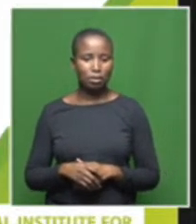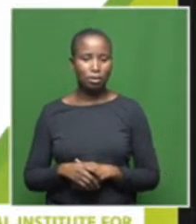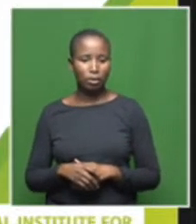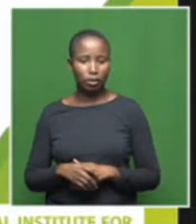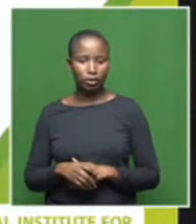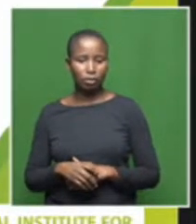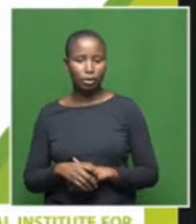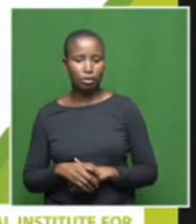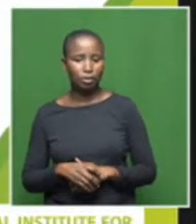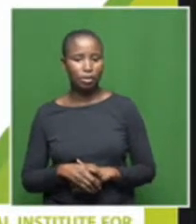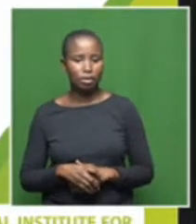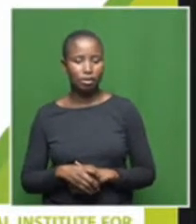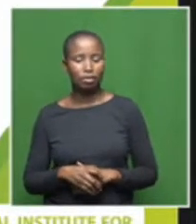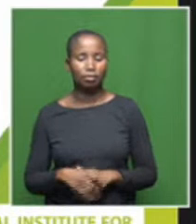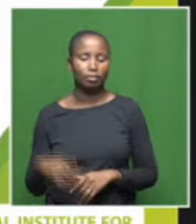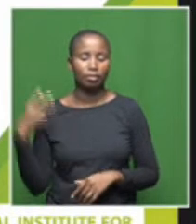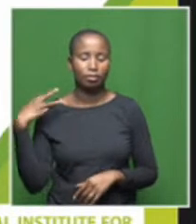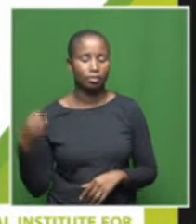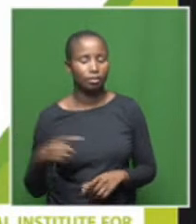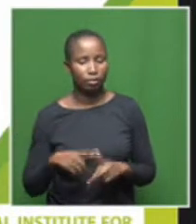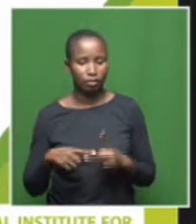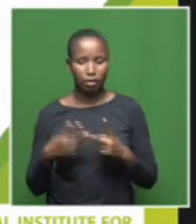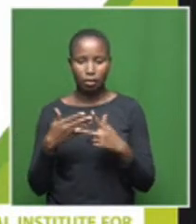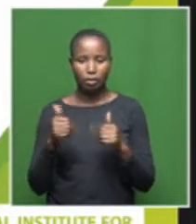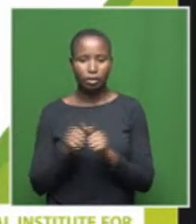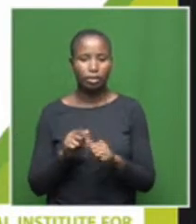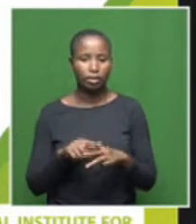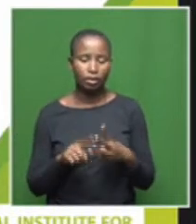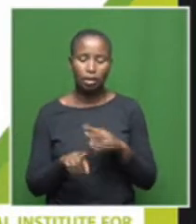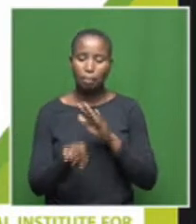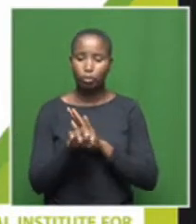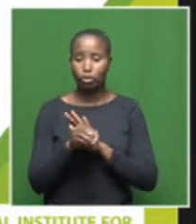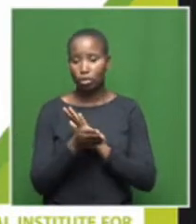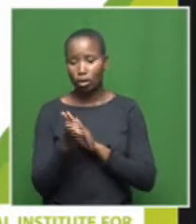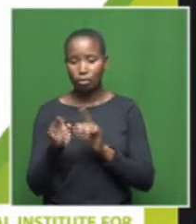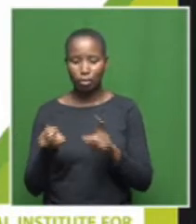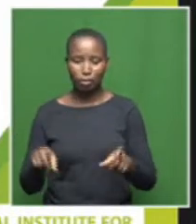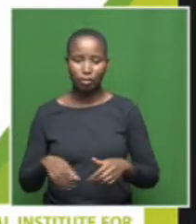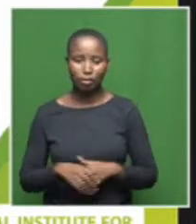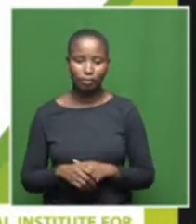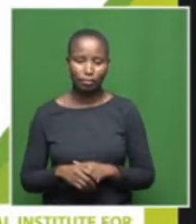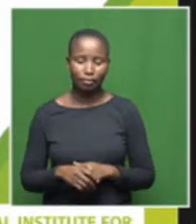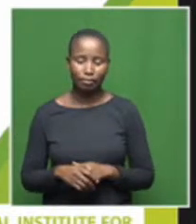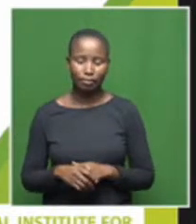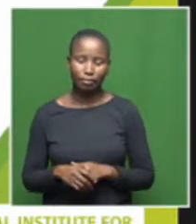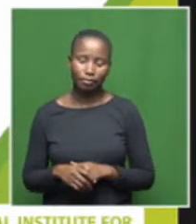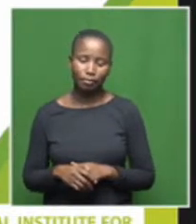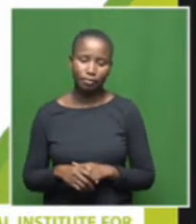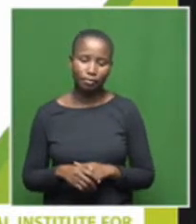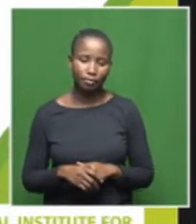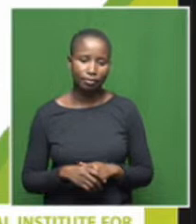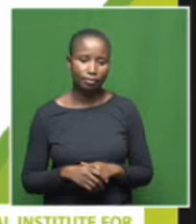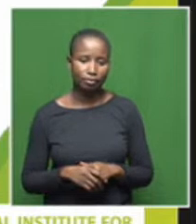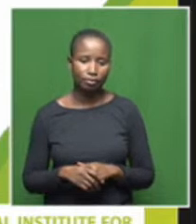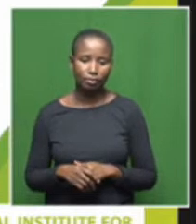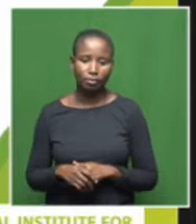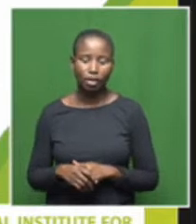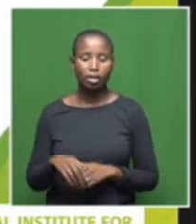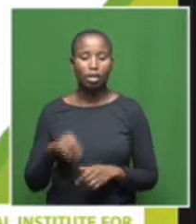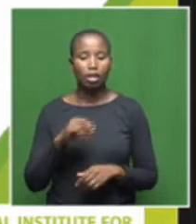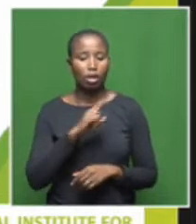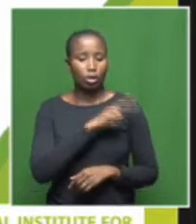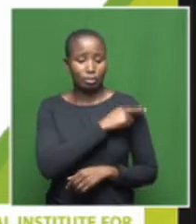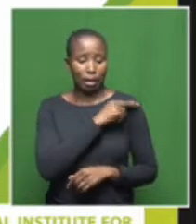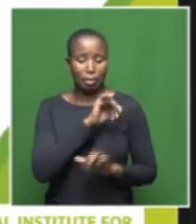Honourable Minister and all our colleagues and all the media that have joined. Today, I will take you through some of the hospital data available